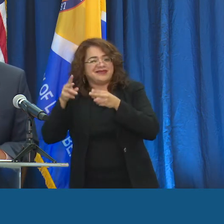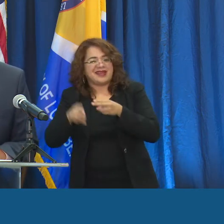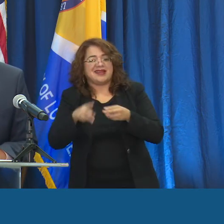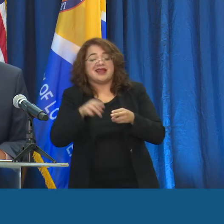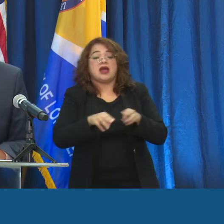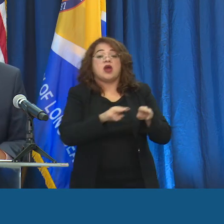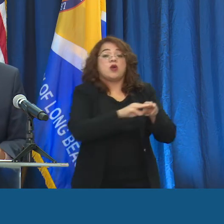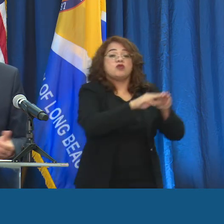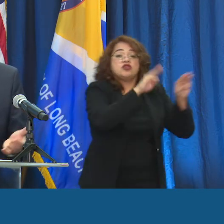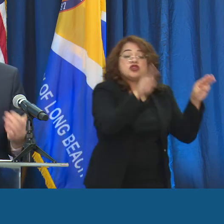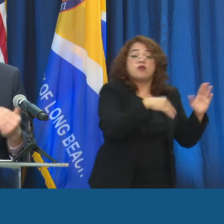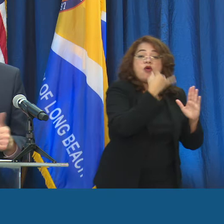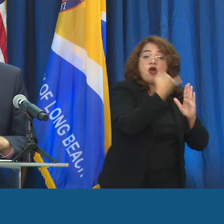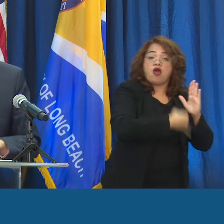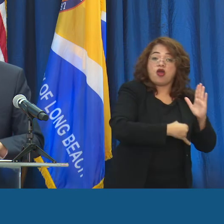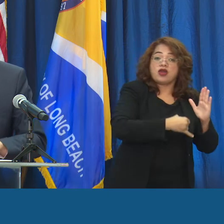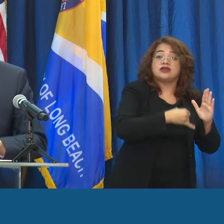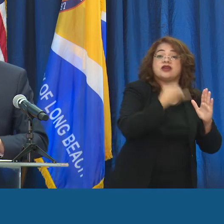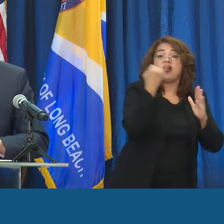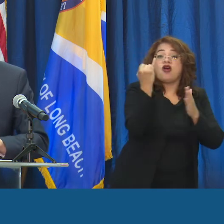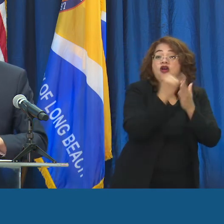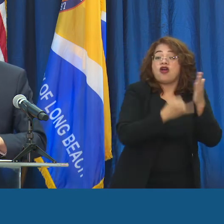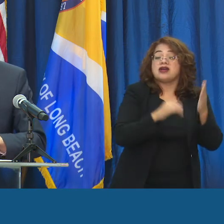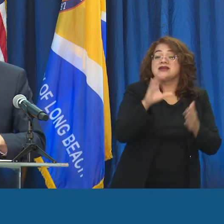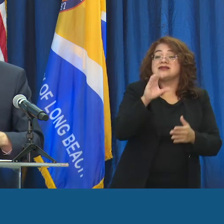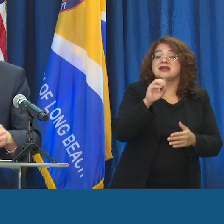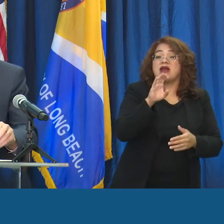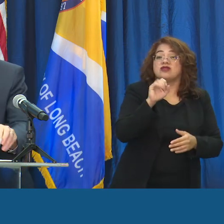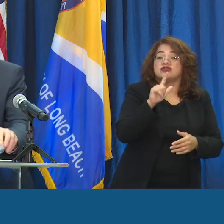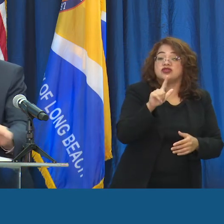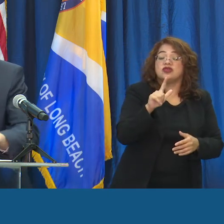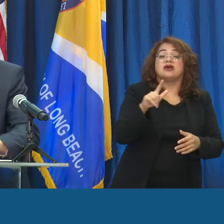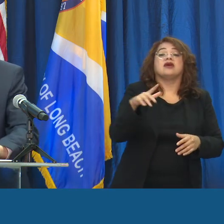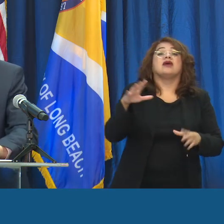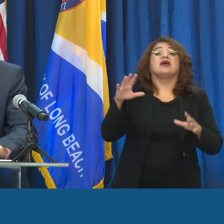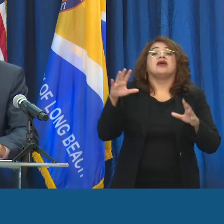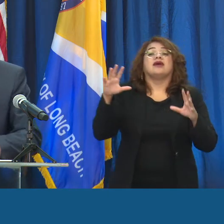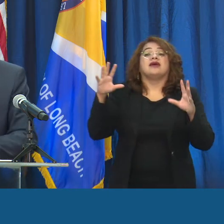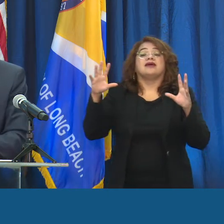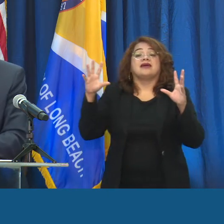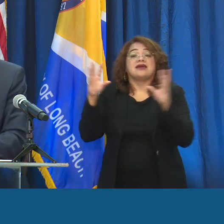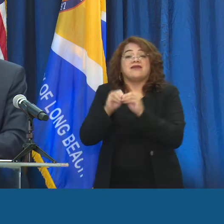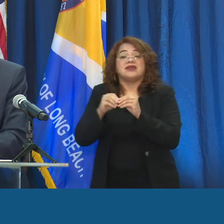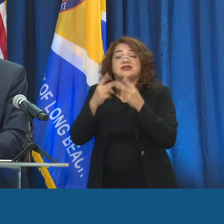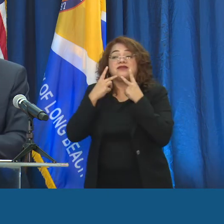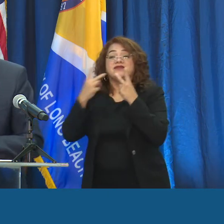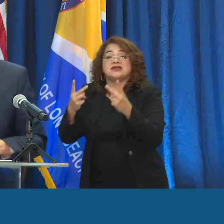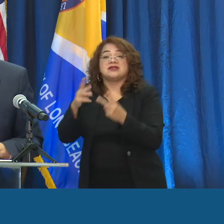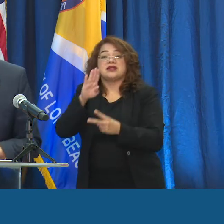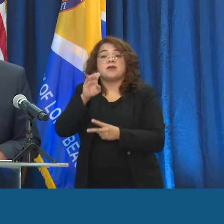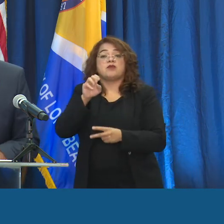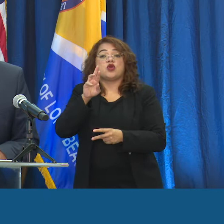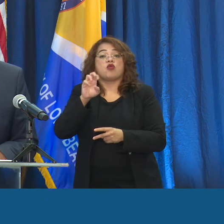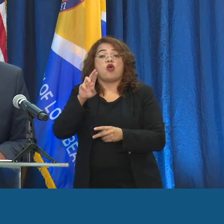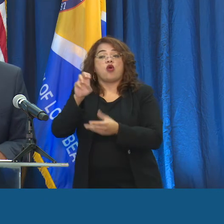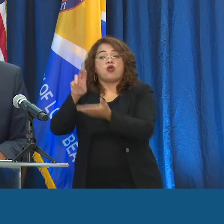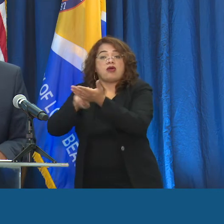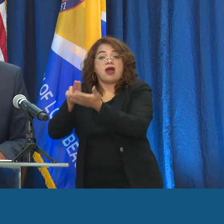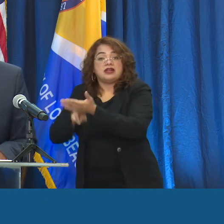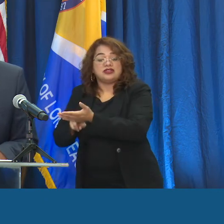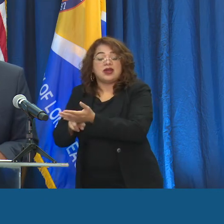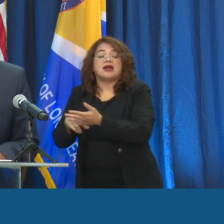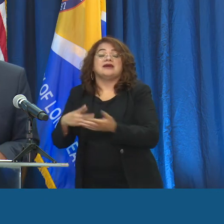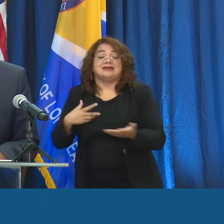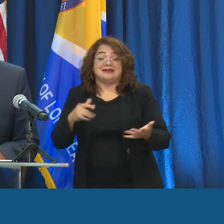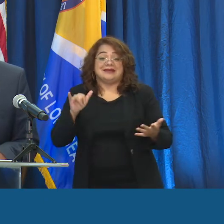Museum of Art and Arts Council, and a reduction to the Convention and Visitors Bureau contract. And so all of this does have impacts.